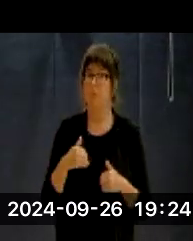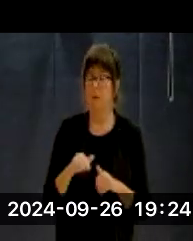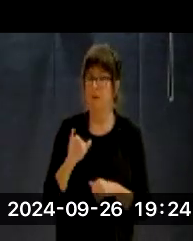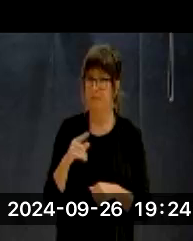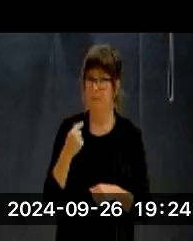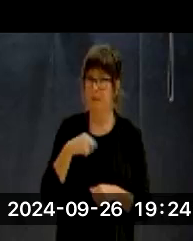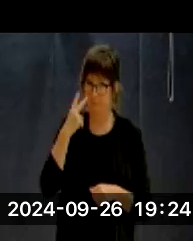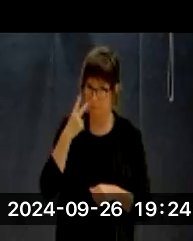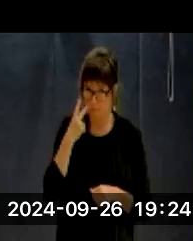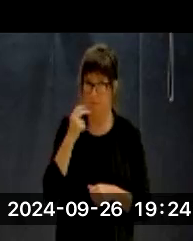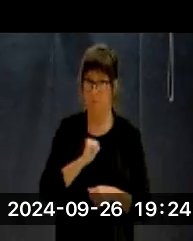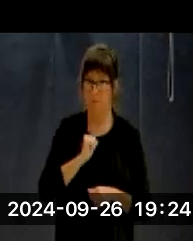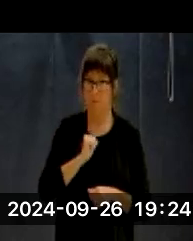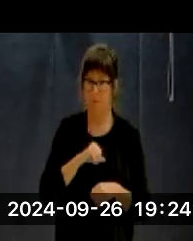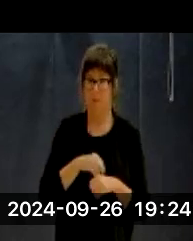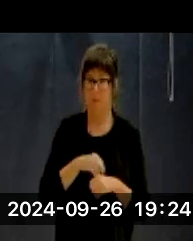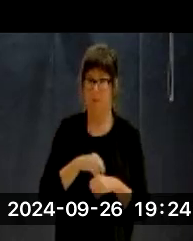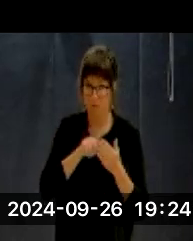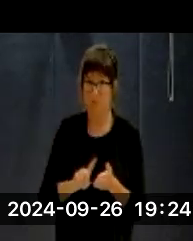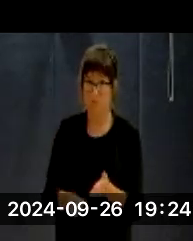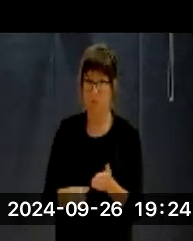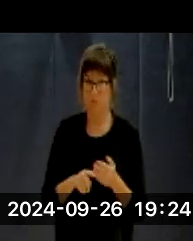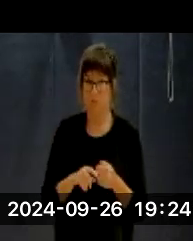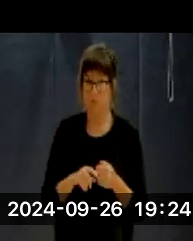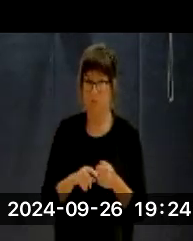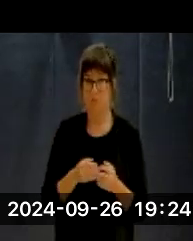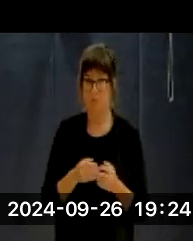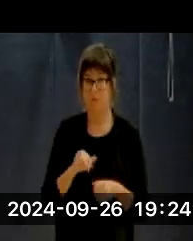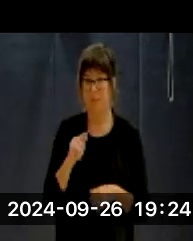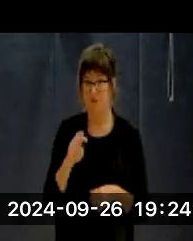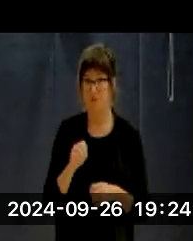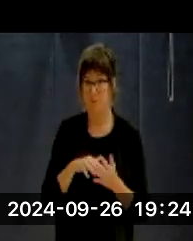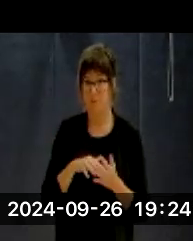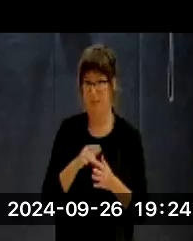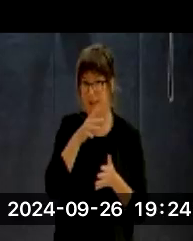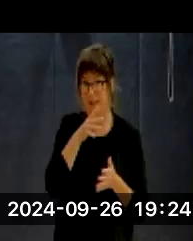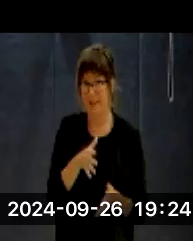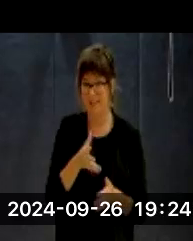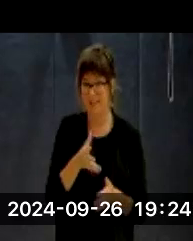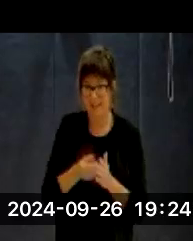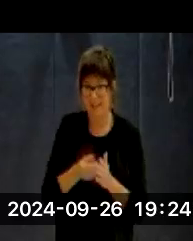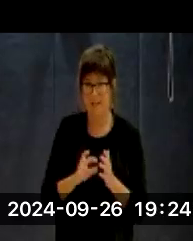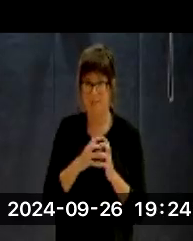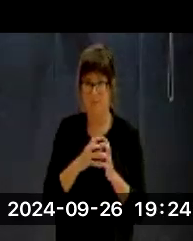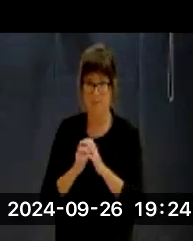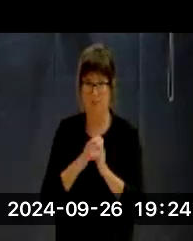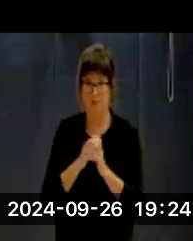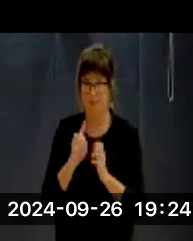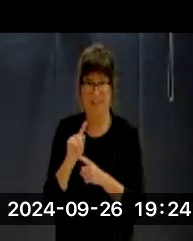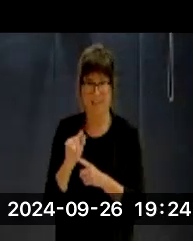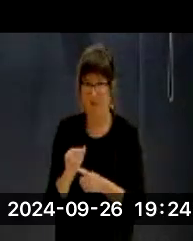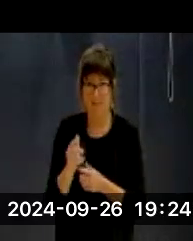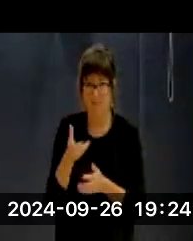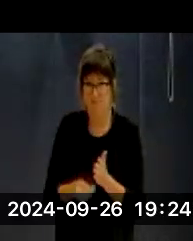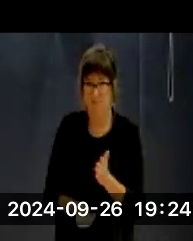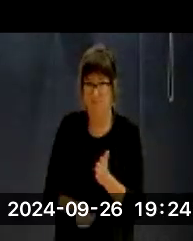experienced also in my research through the Initiative to Study Hate, the lack of intersectional data. And I want